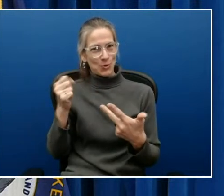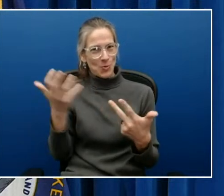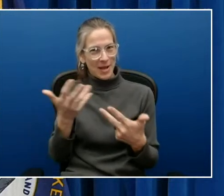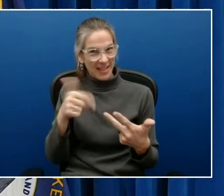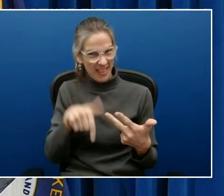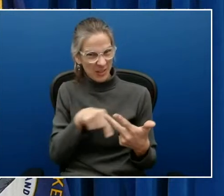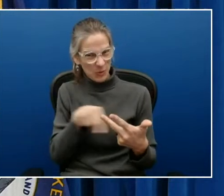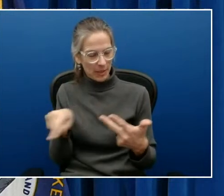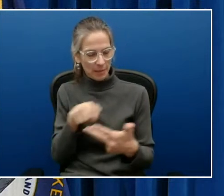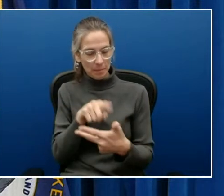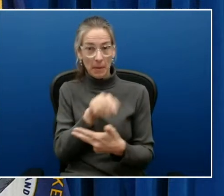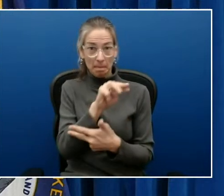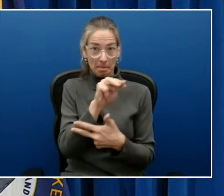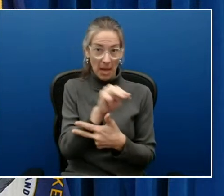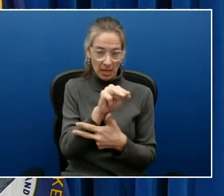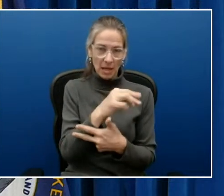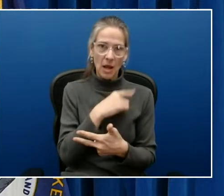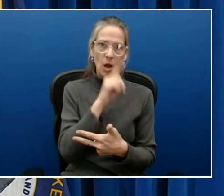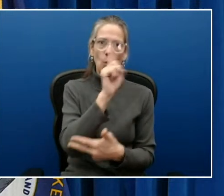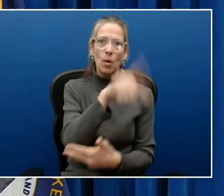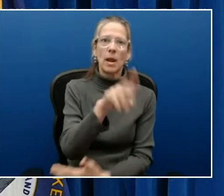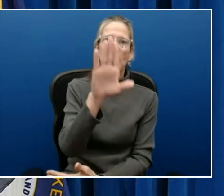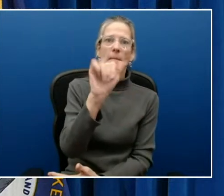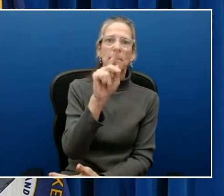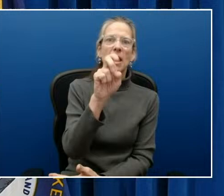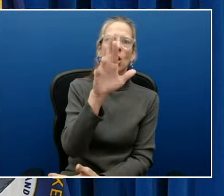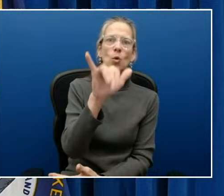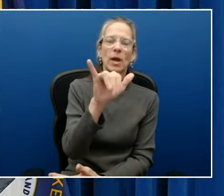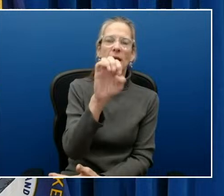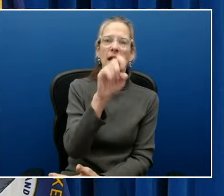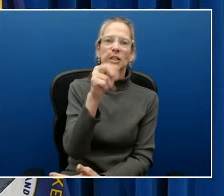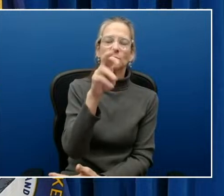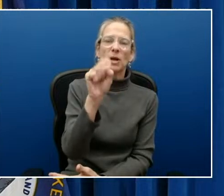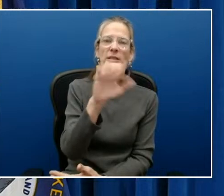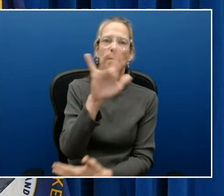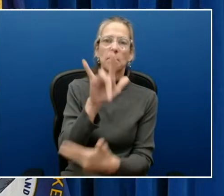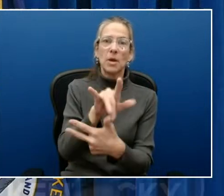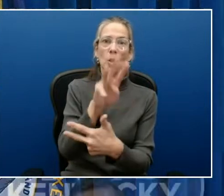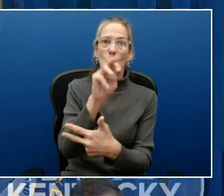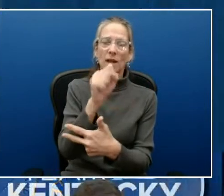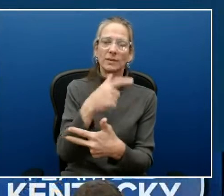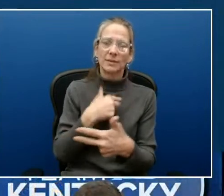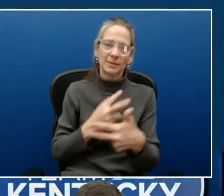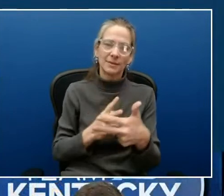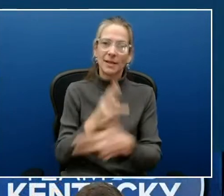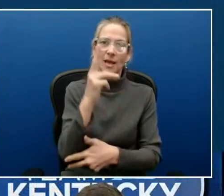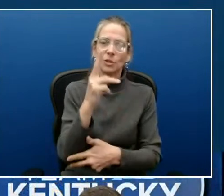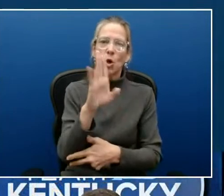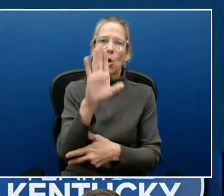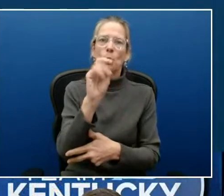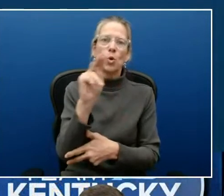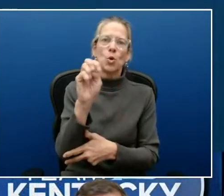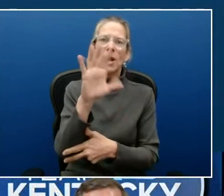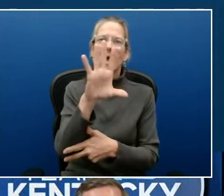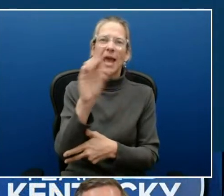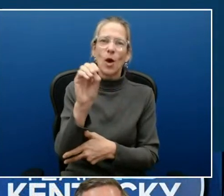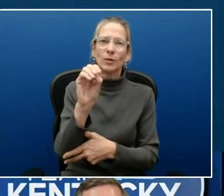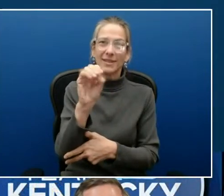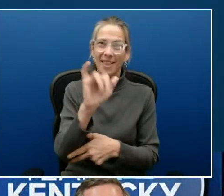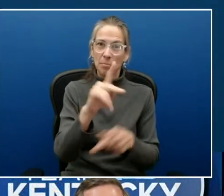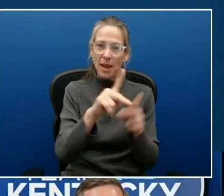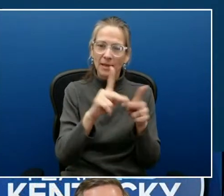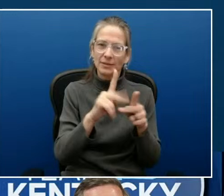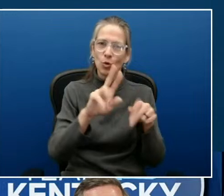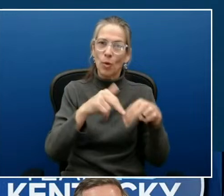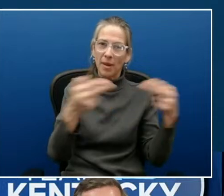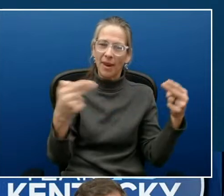local officials from Bakery Express Midwest to cut the ribbon on the new Boone County location. This project included a more